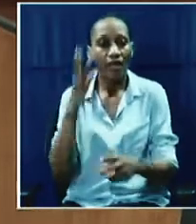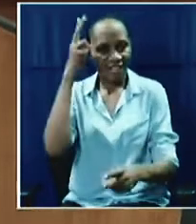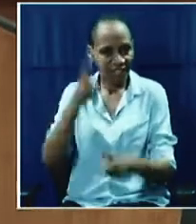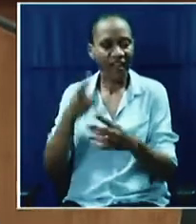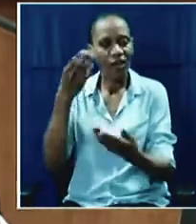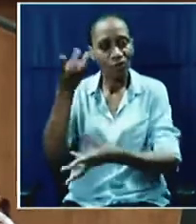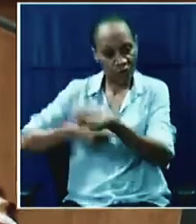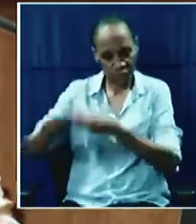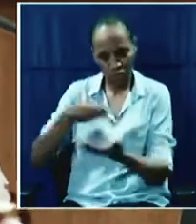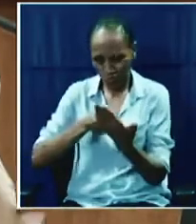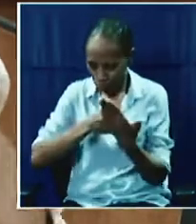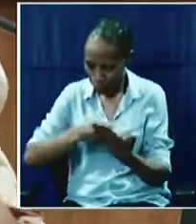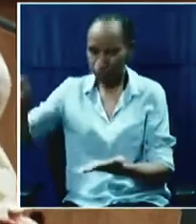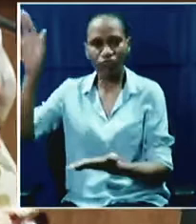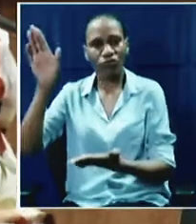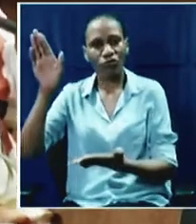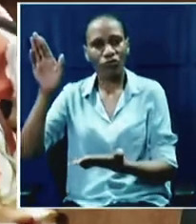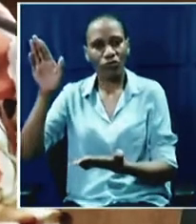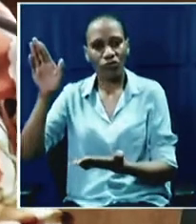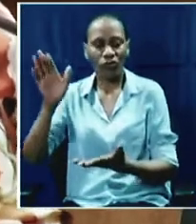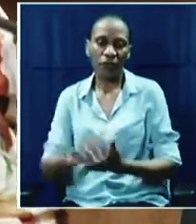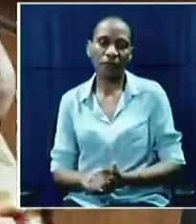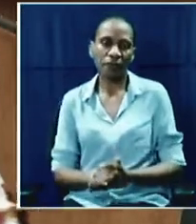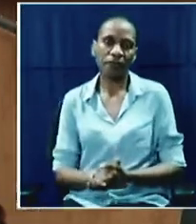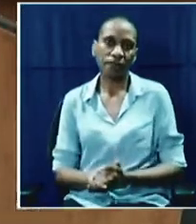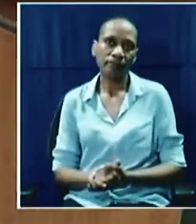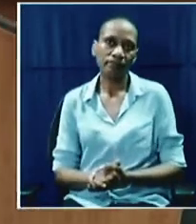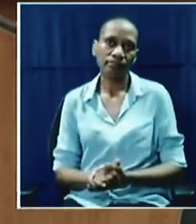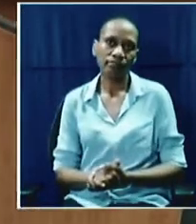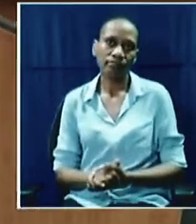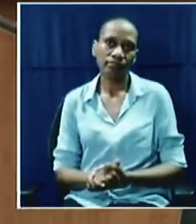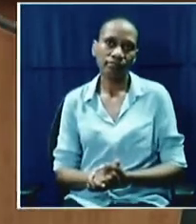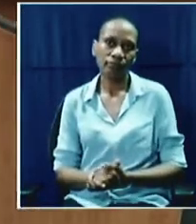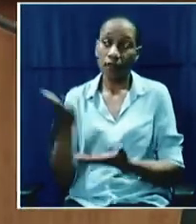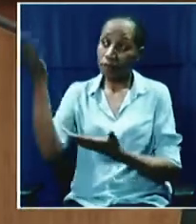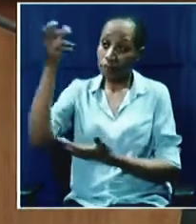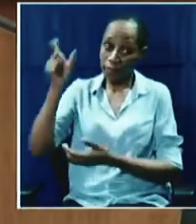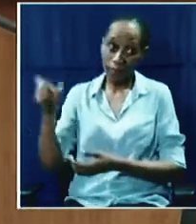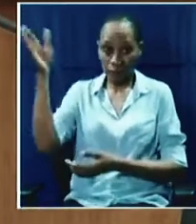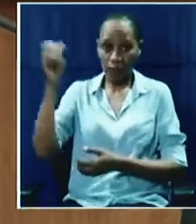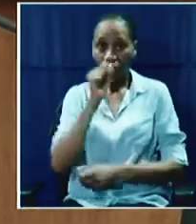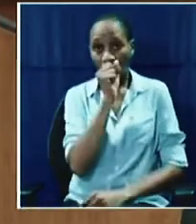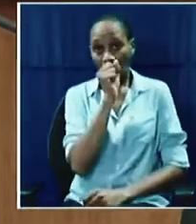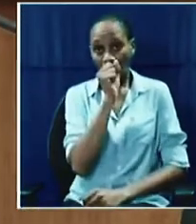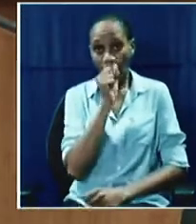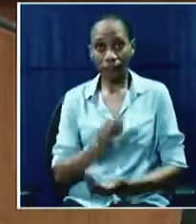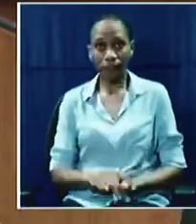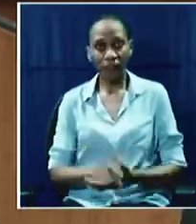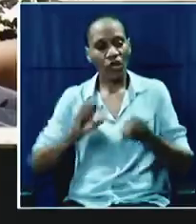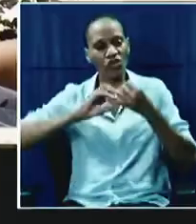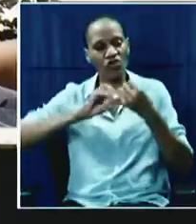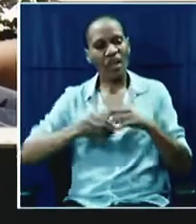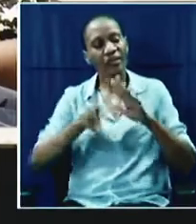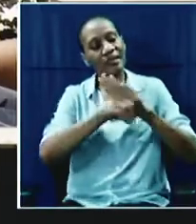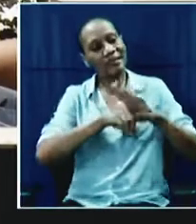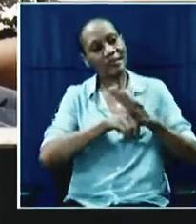able to be dealt with at that level. Madam Speaker, piloting the district